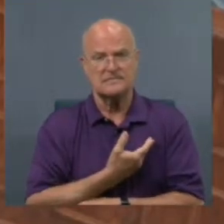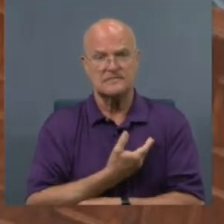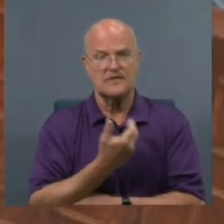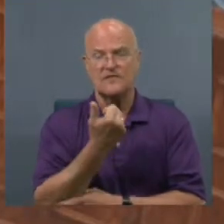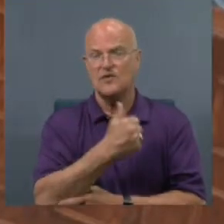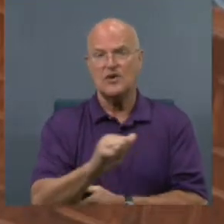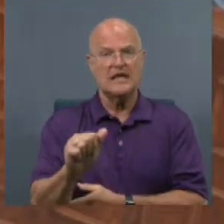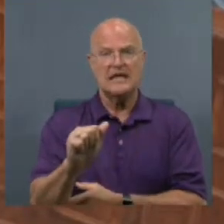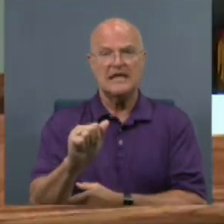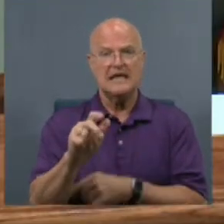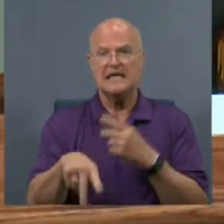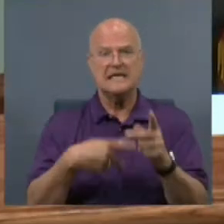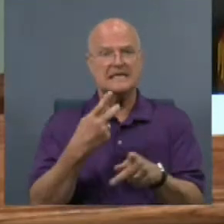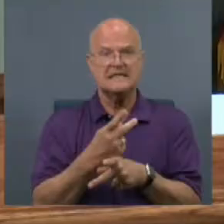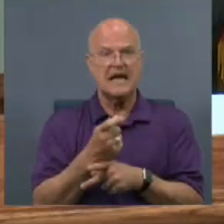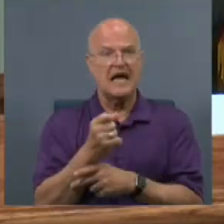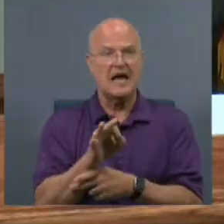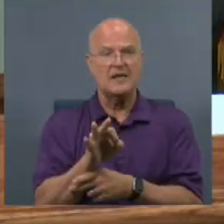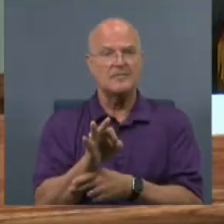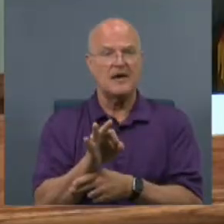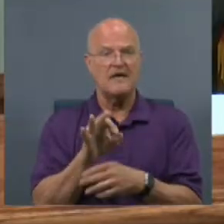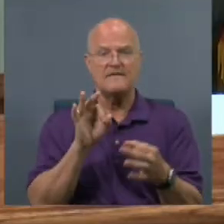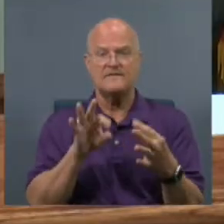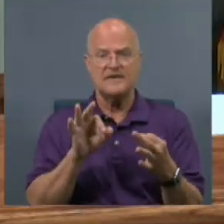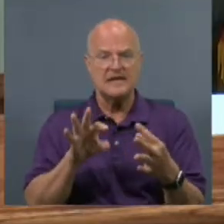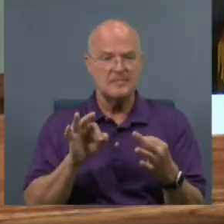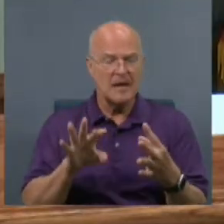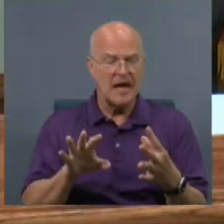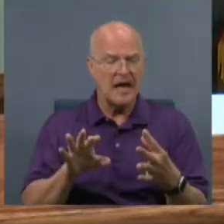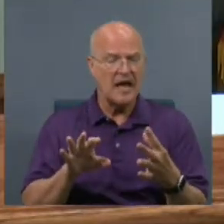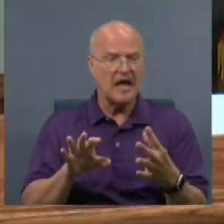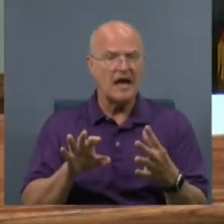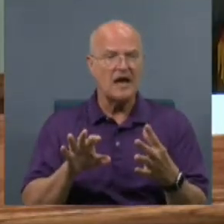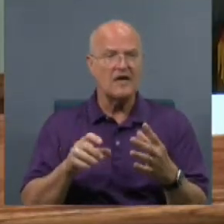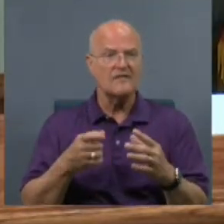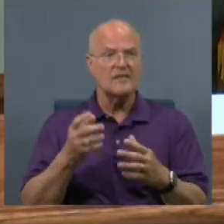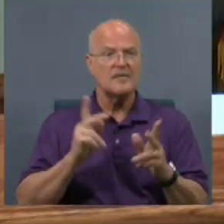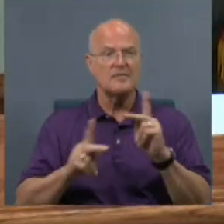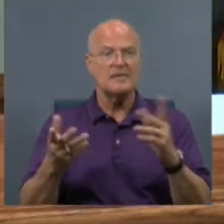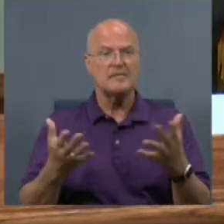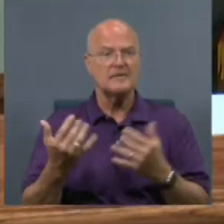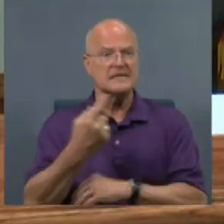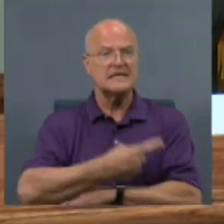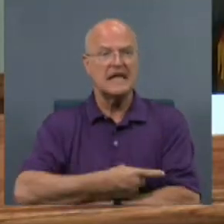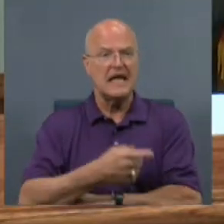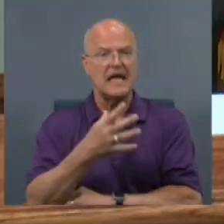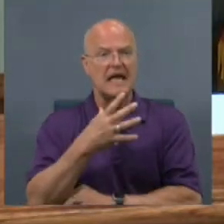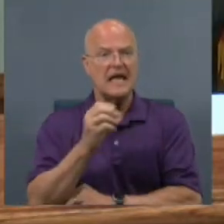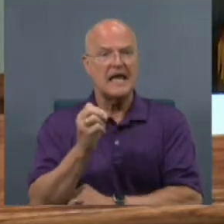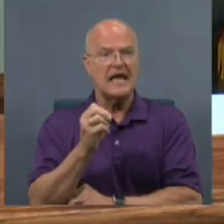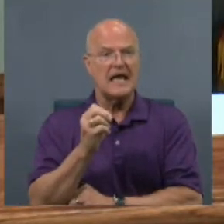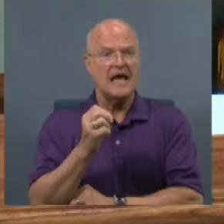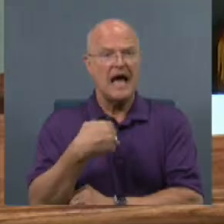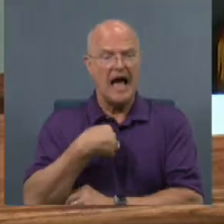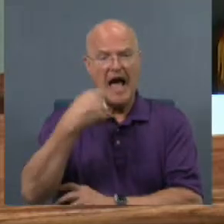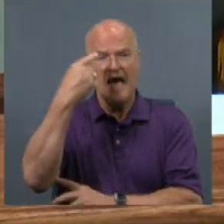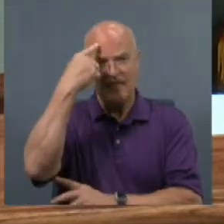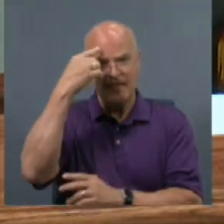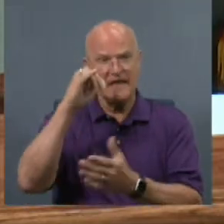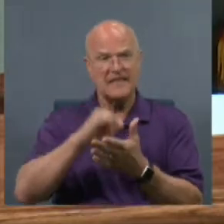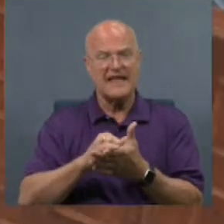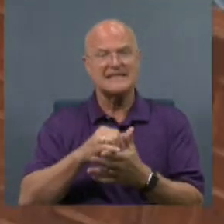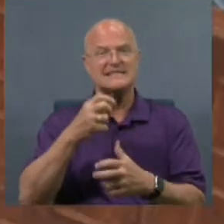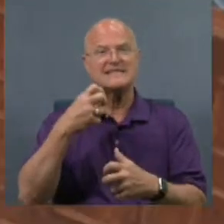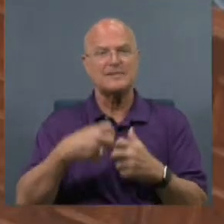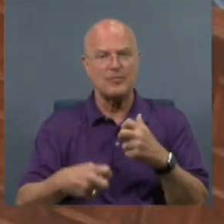for any type of feedback from these people here today, and I think that's what the